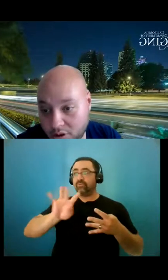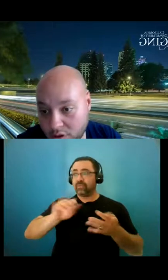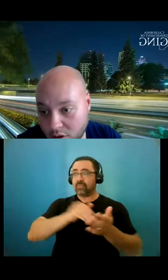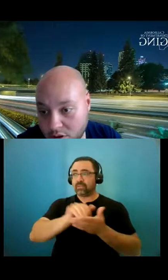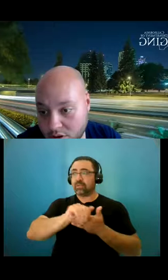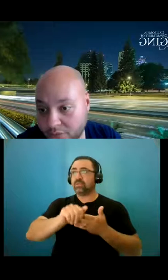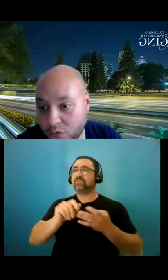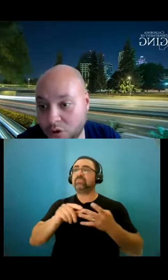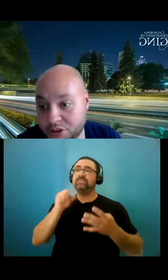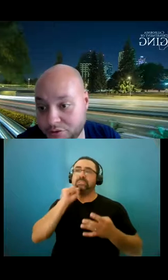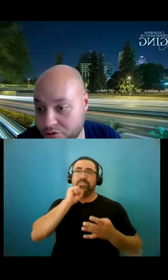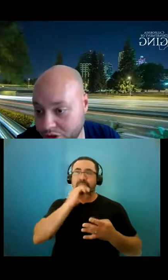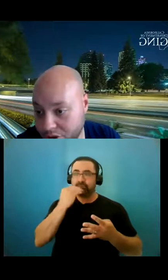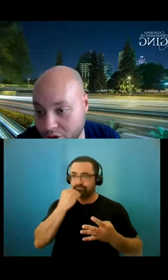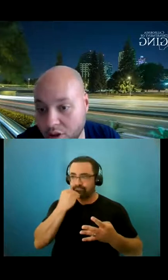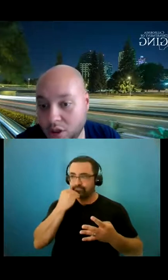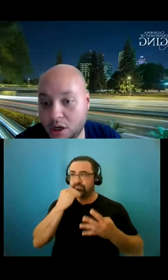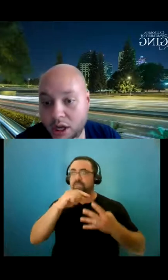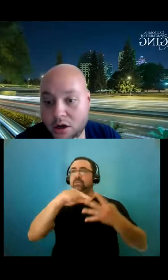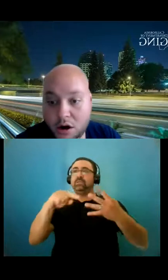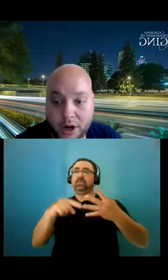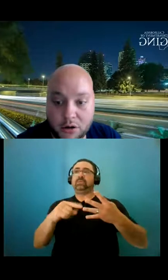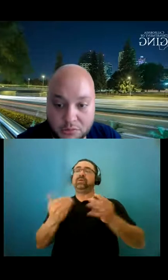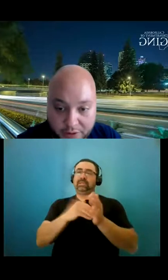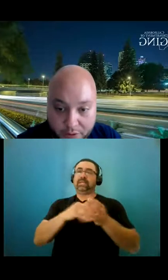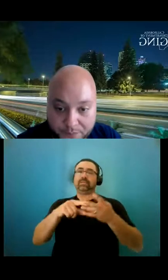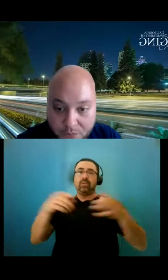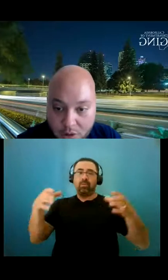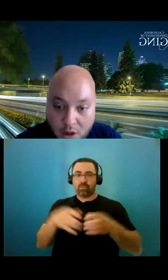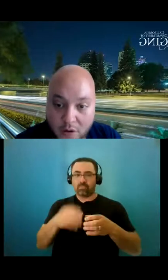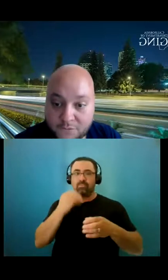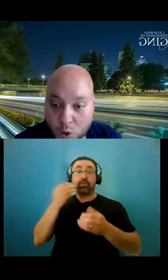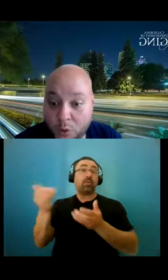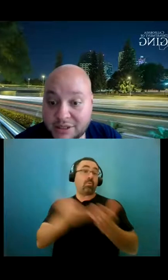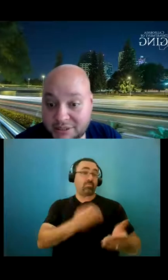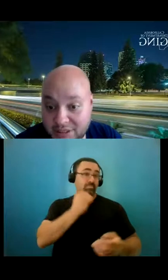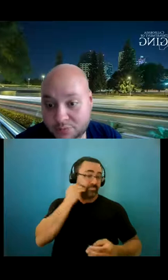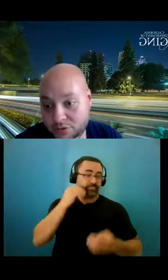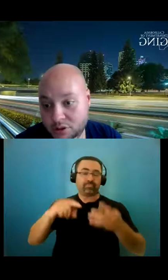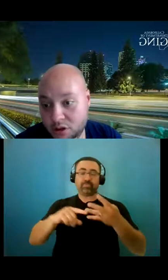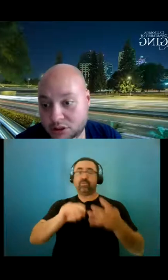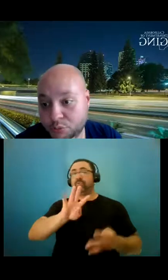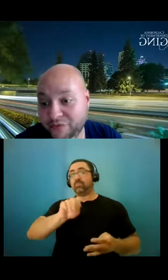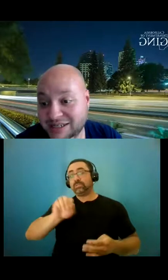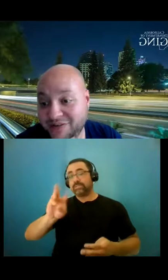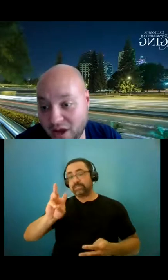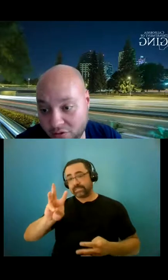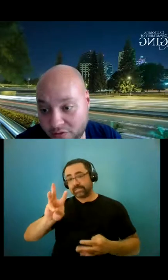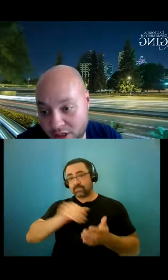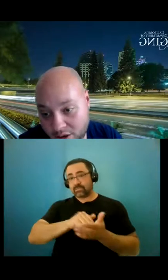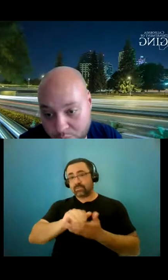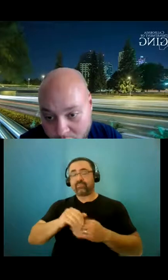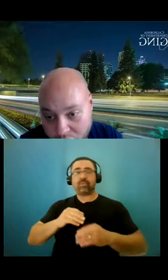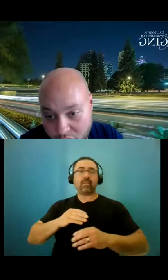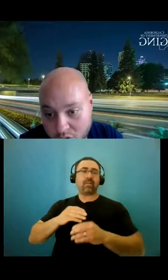$78.4 million for senior nutrition, again, congregate and home delivered, $4.6 million in preventative health